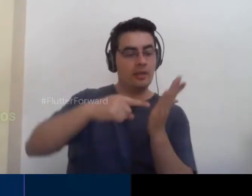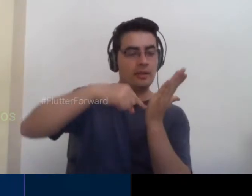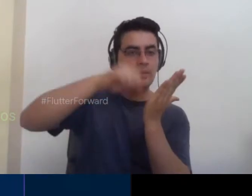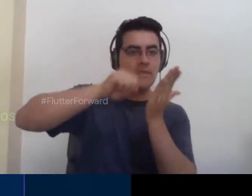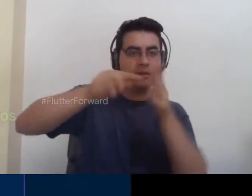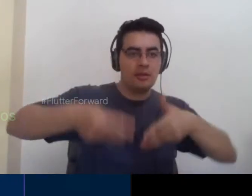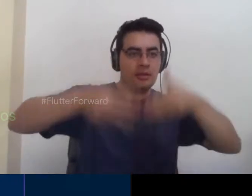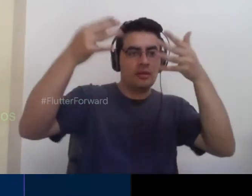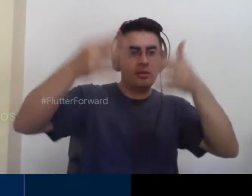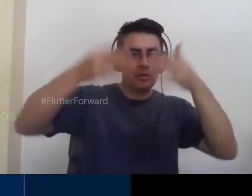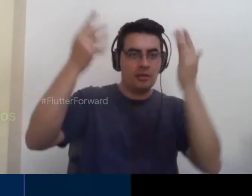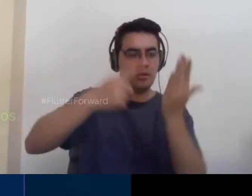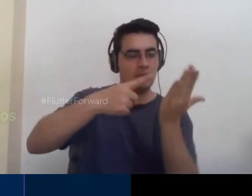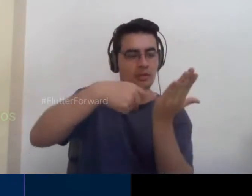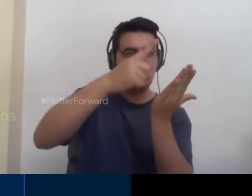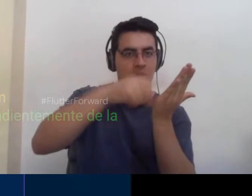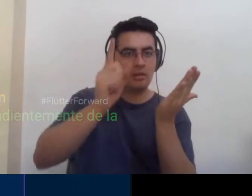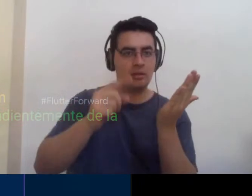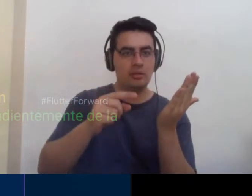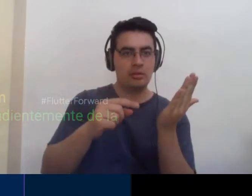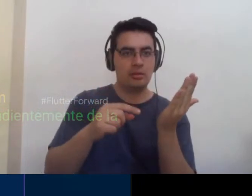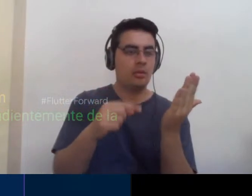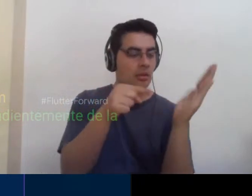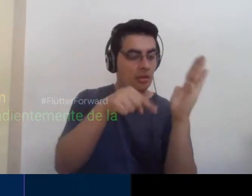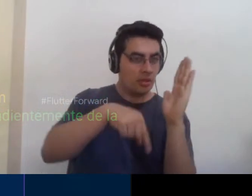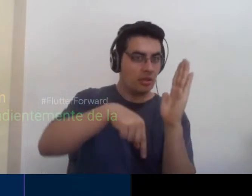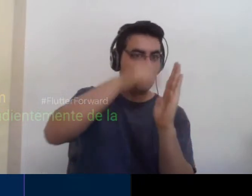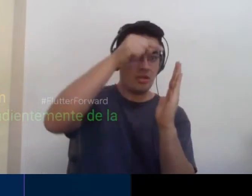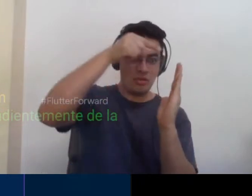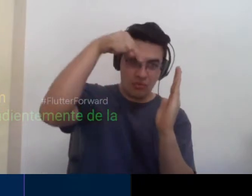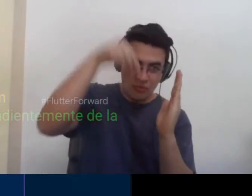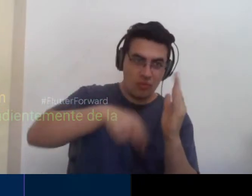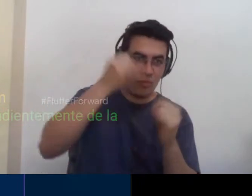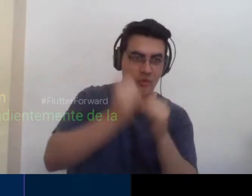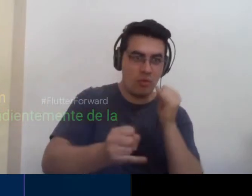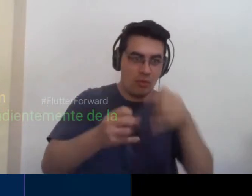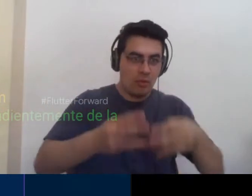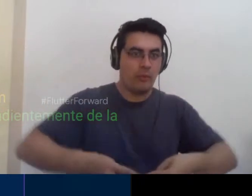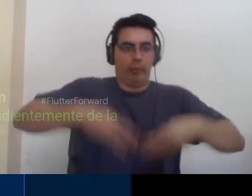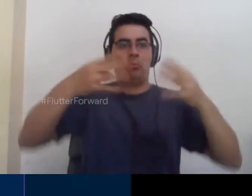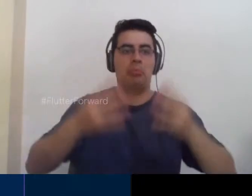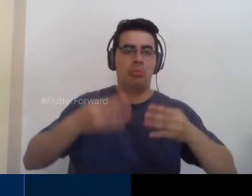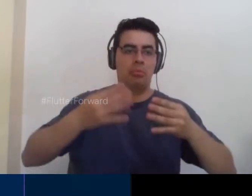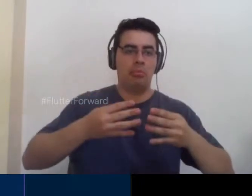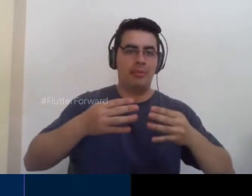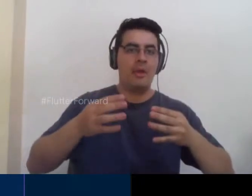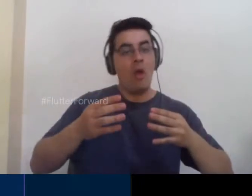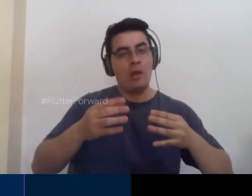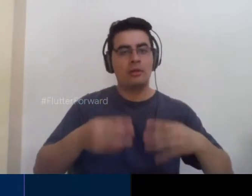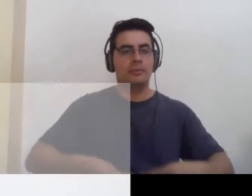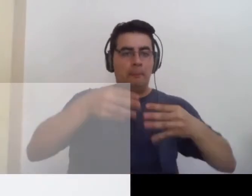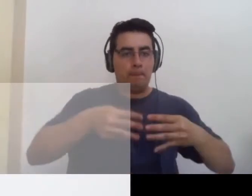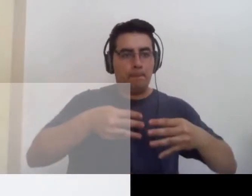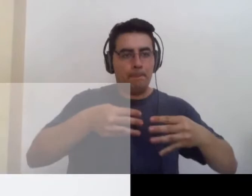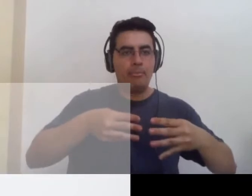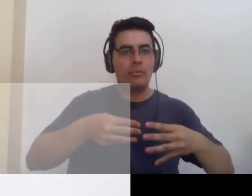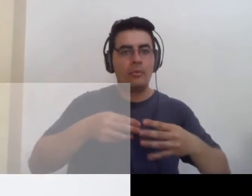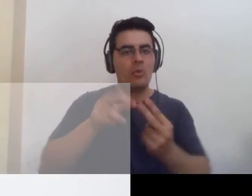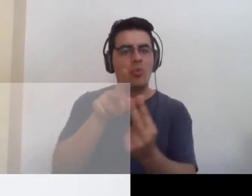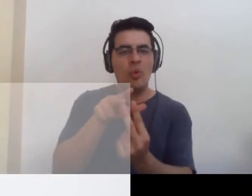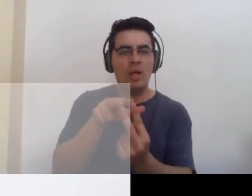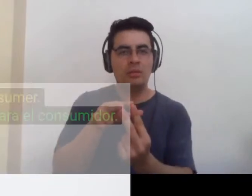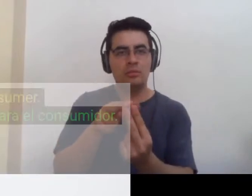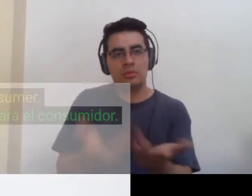bottom of a page, and haptic feedback to help your apps feel natural, whatever platform they're used on. That's